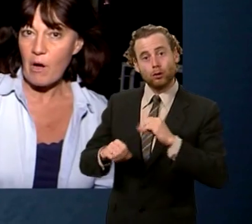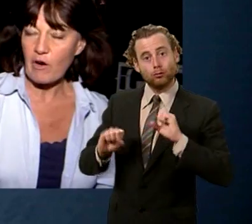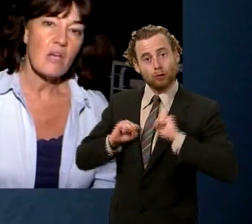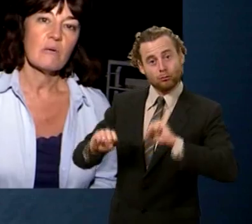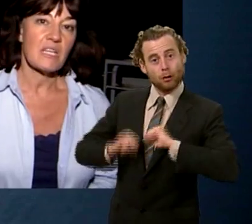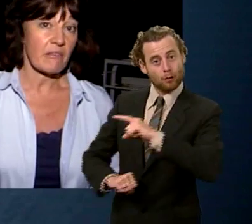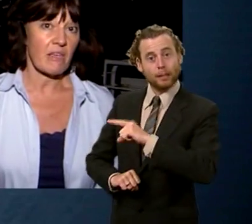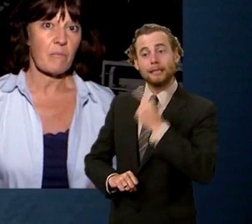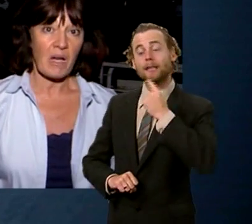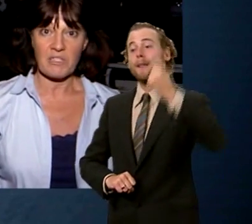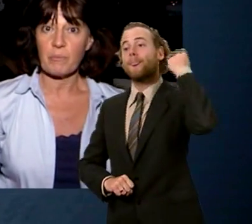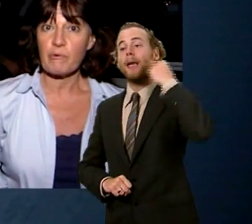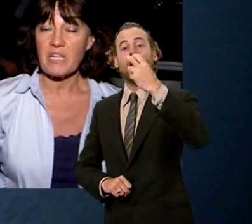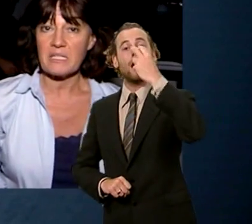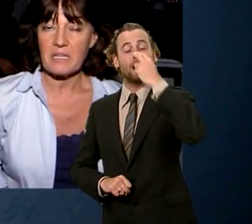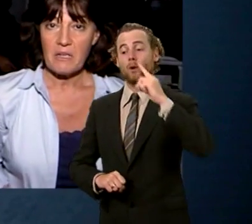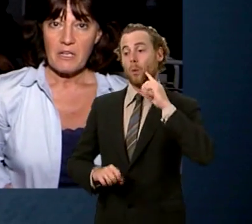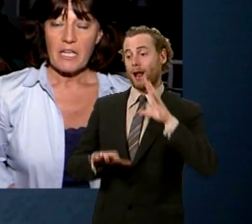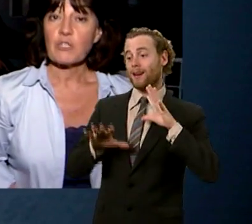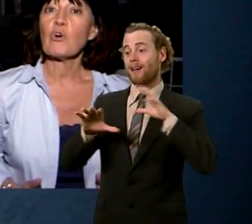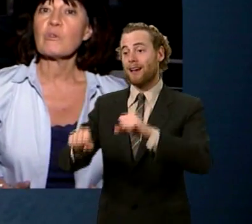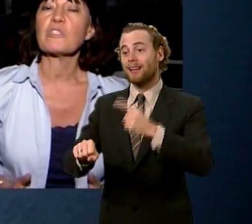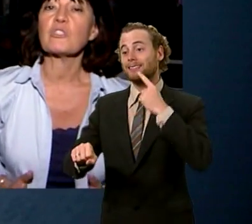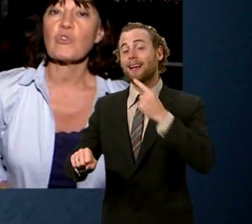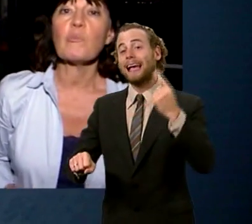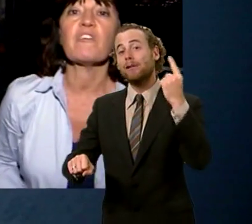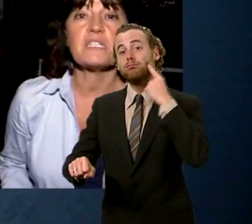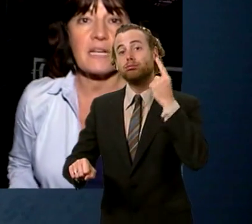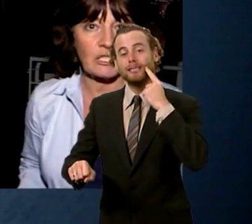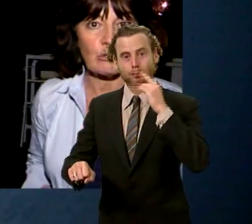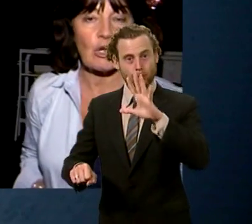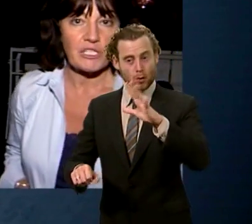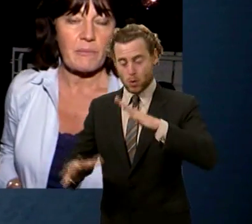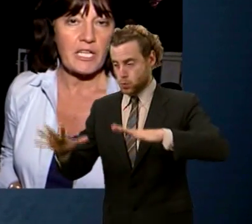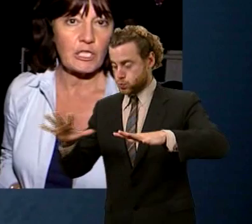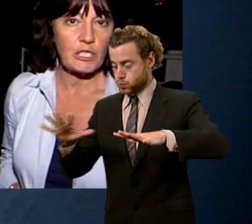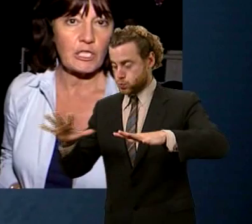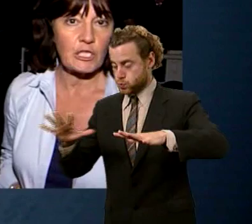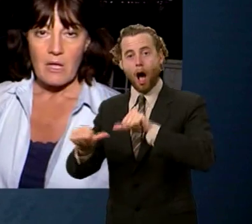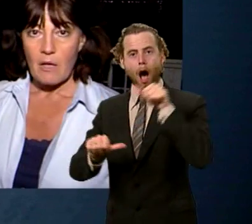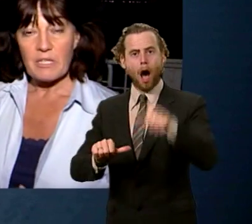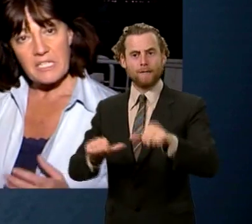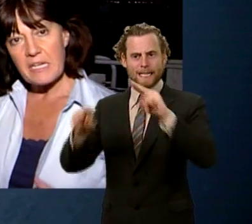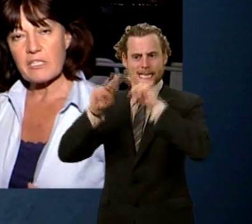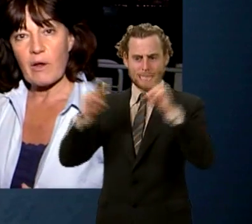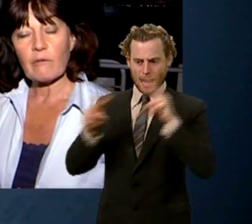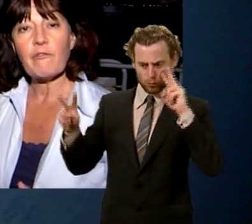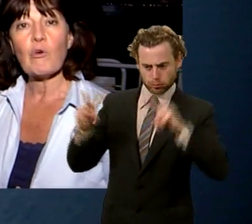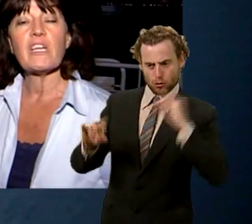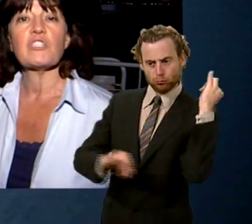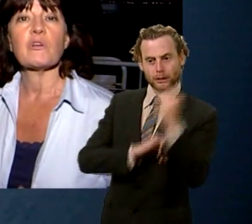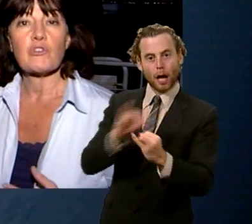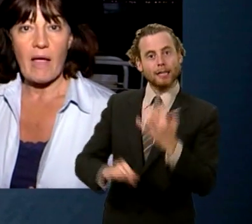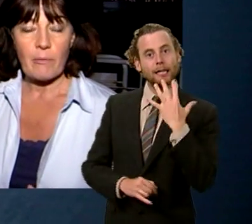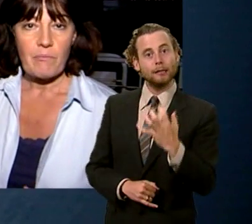Mavi Marmara was anything but a breeze. It caused a storm of international condemnation. But did Israel